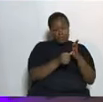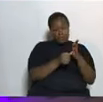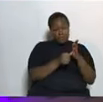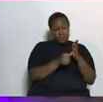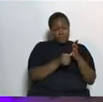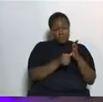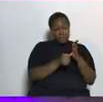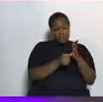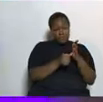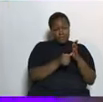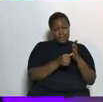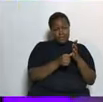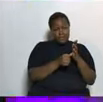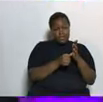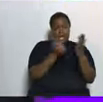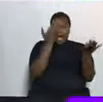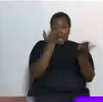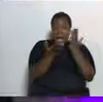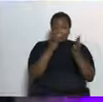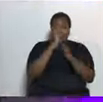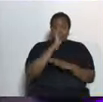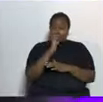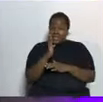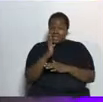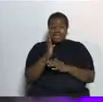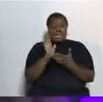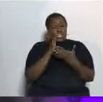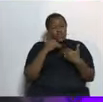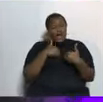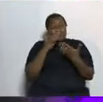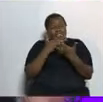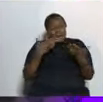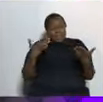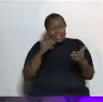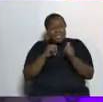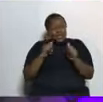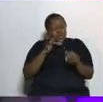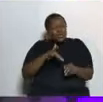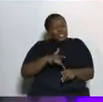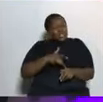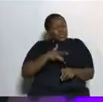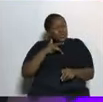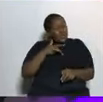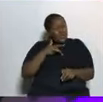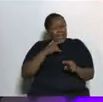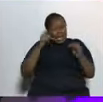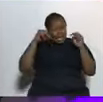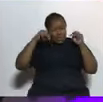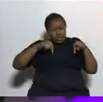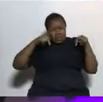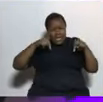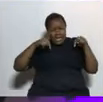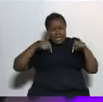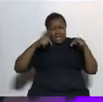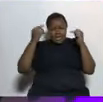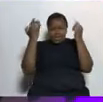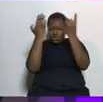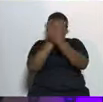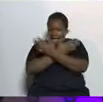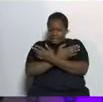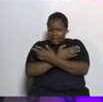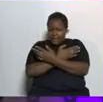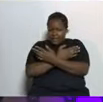a church, if something's holding you back, and you see tonight that